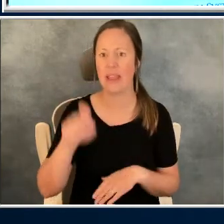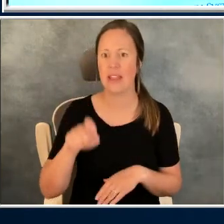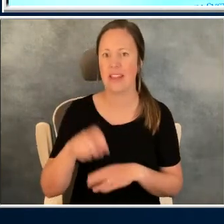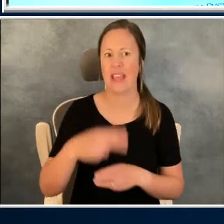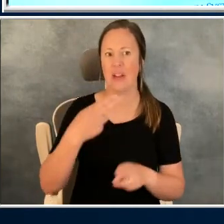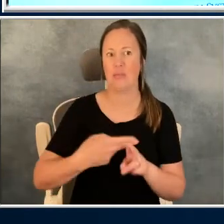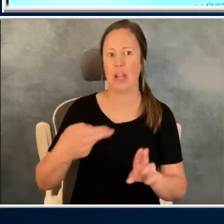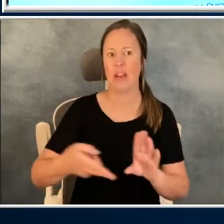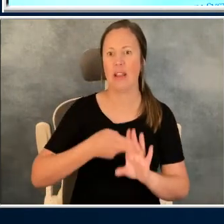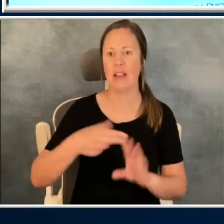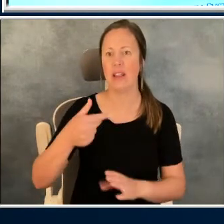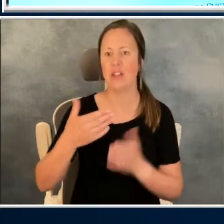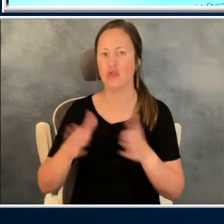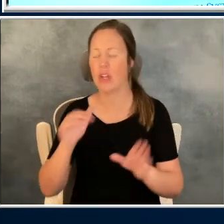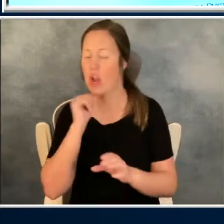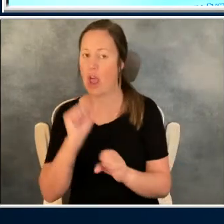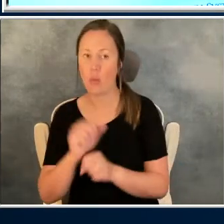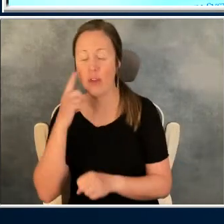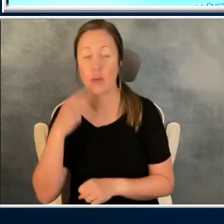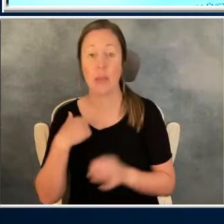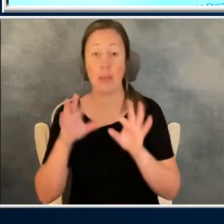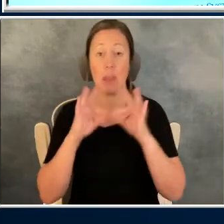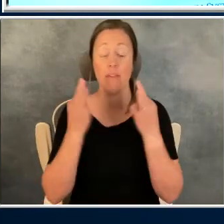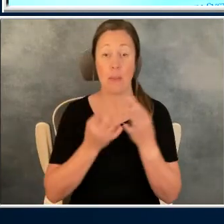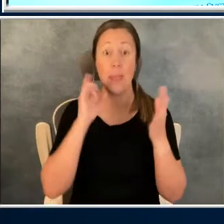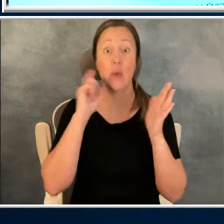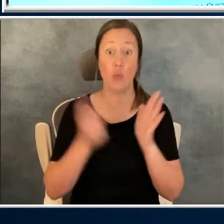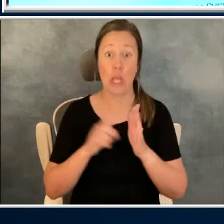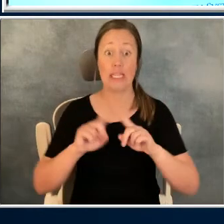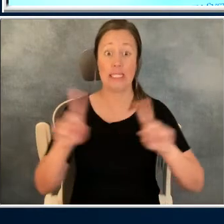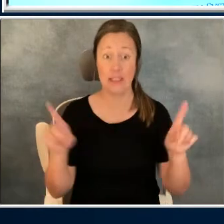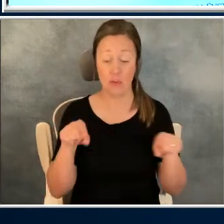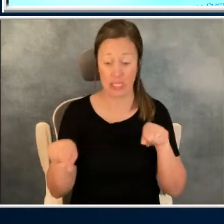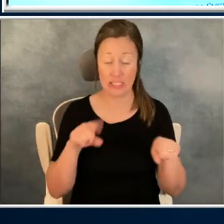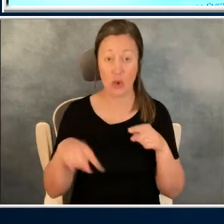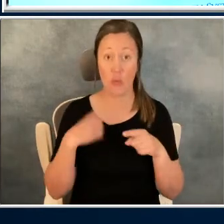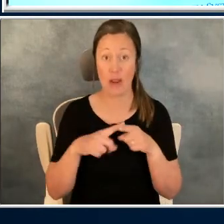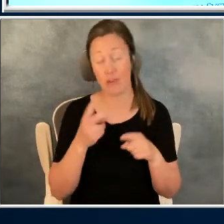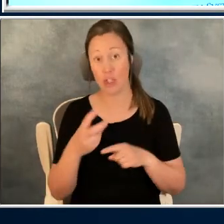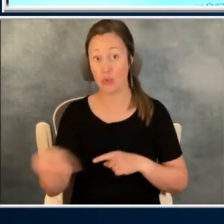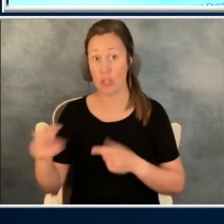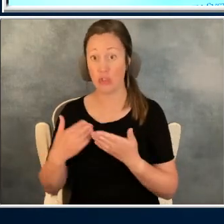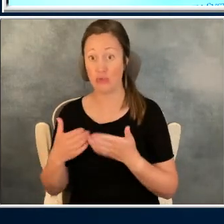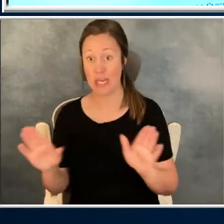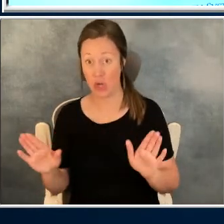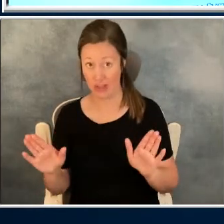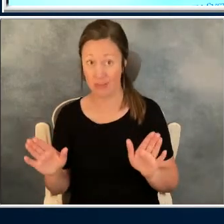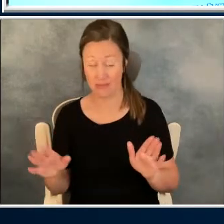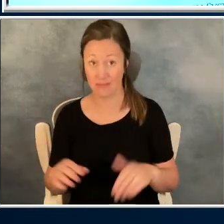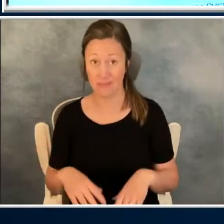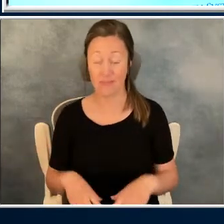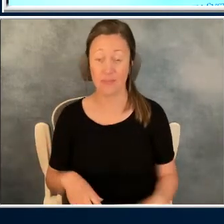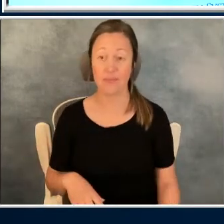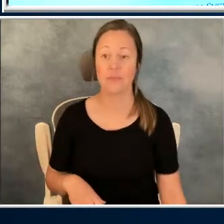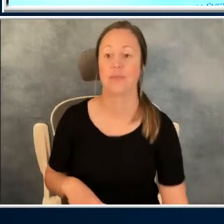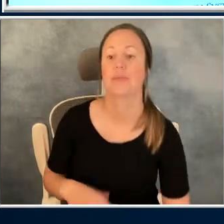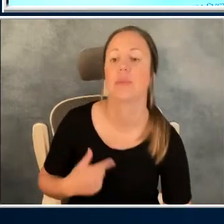doesn't work for me. My family saw the difference when they switched to generic in my pill box. I'd taken Mestinone